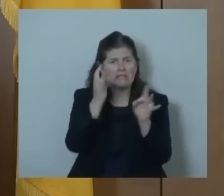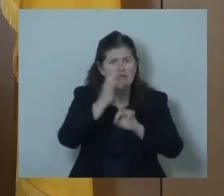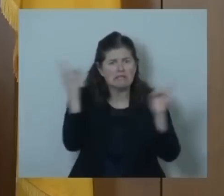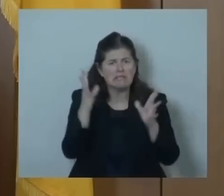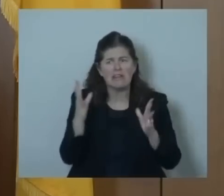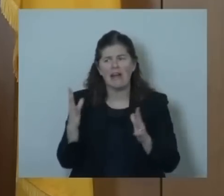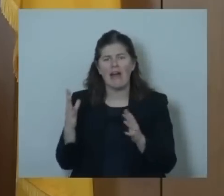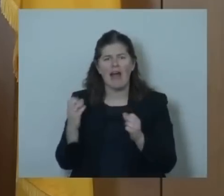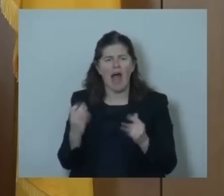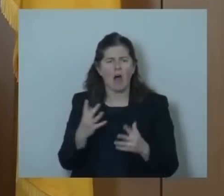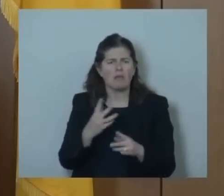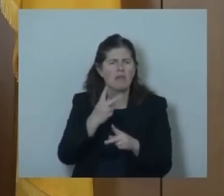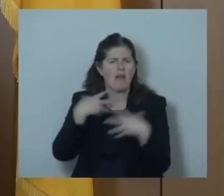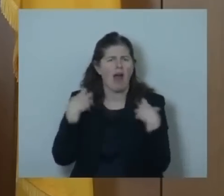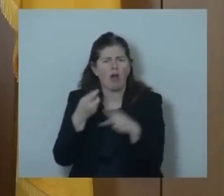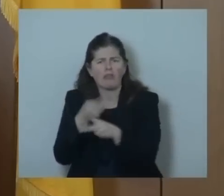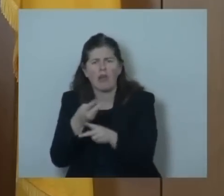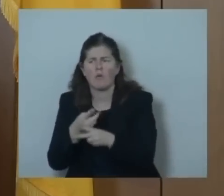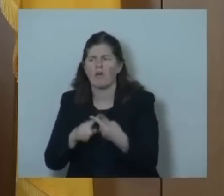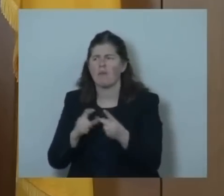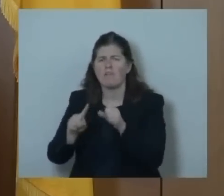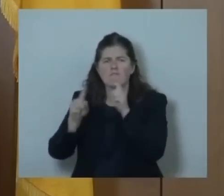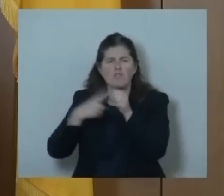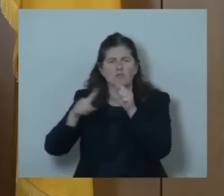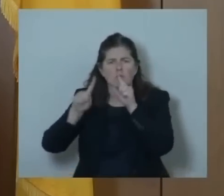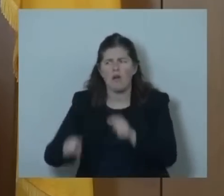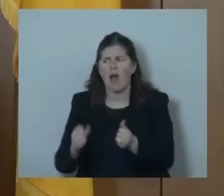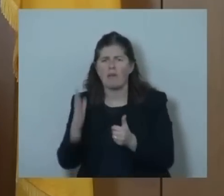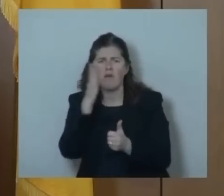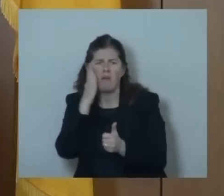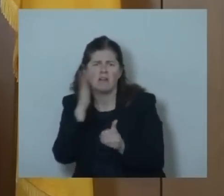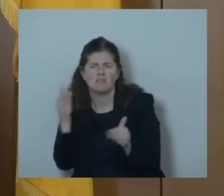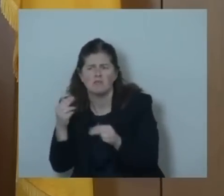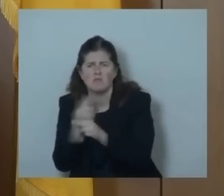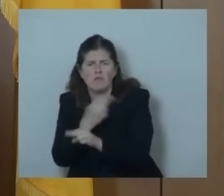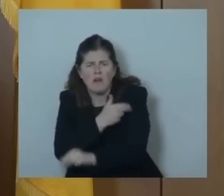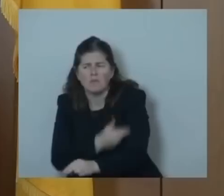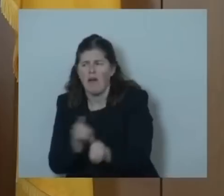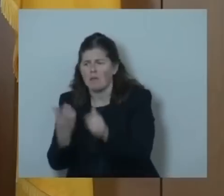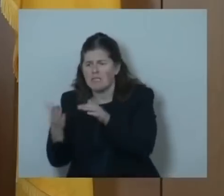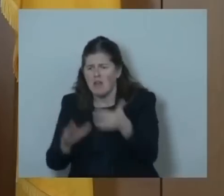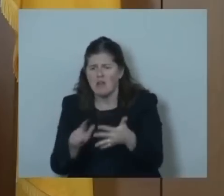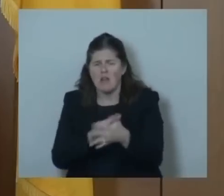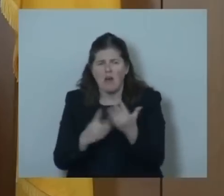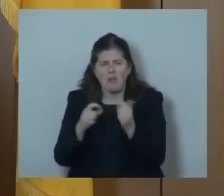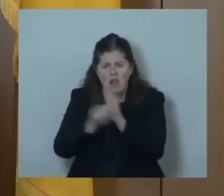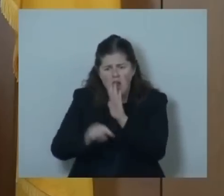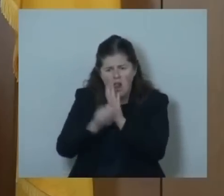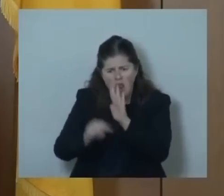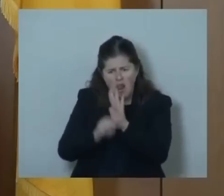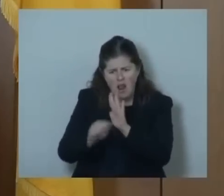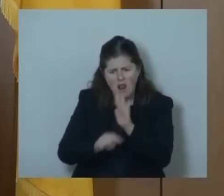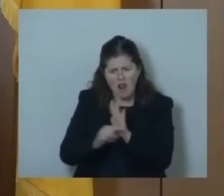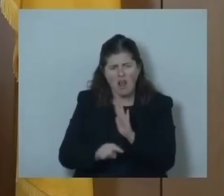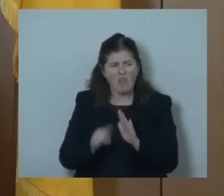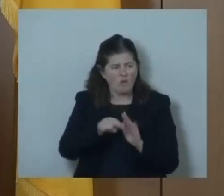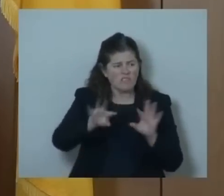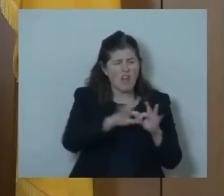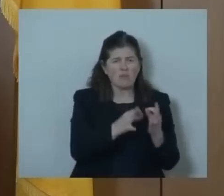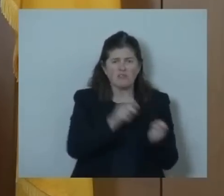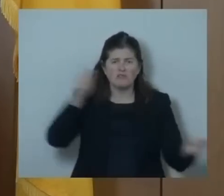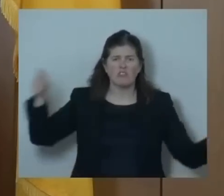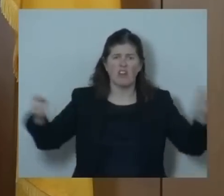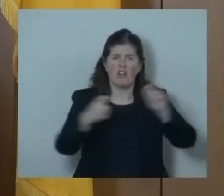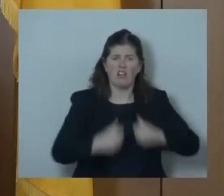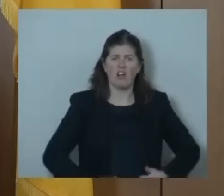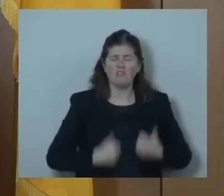first responders, how many healthcare workers, how many hospital beds, how many deaths, how many families forever changed, and